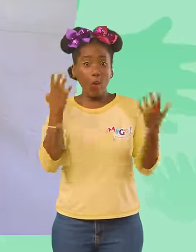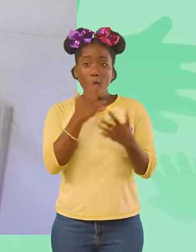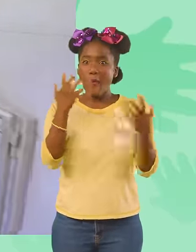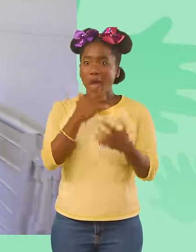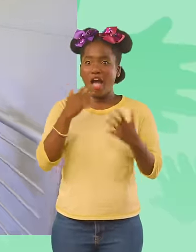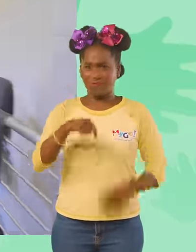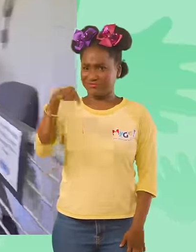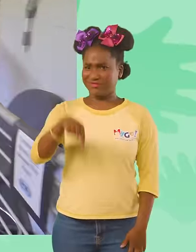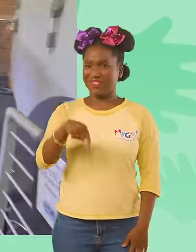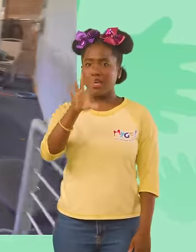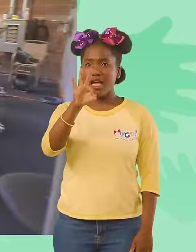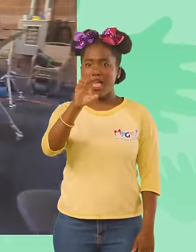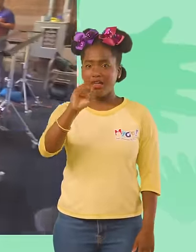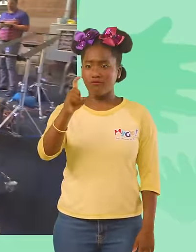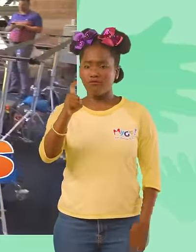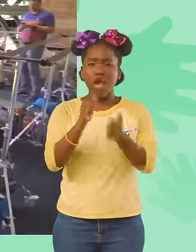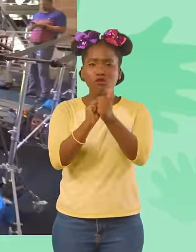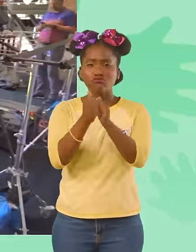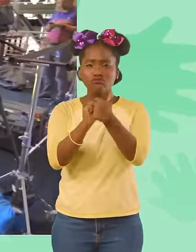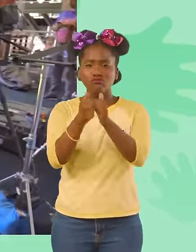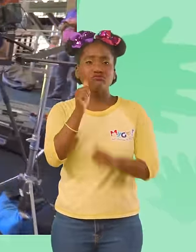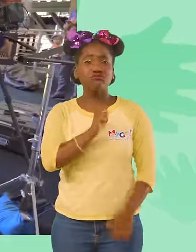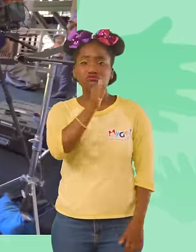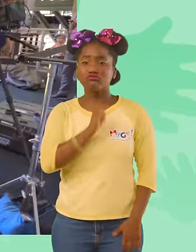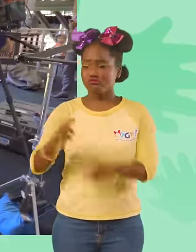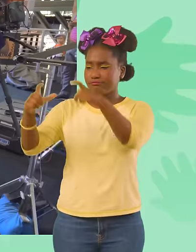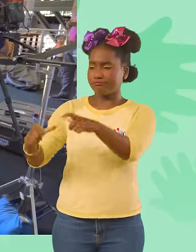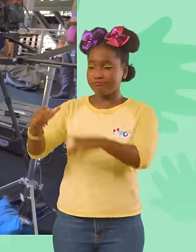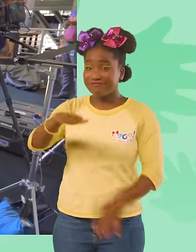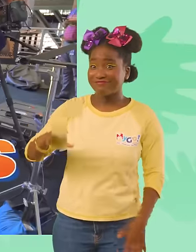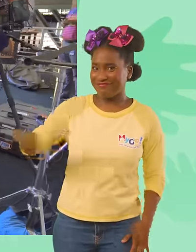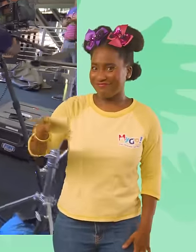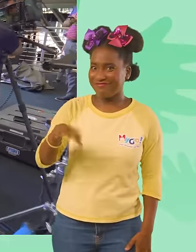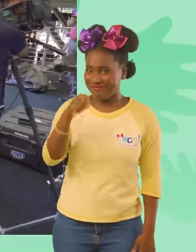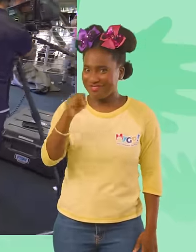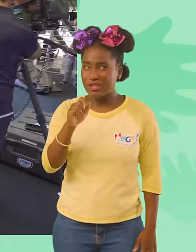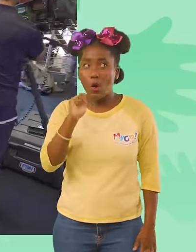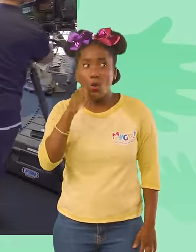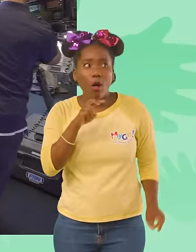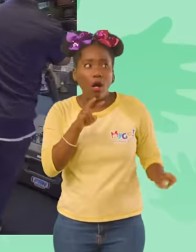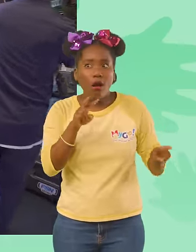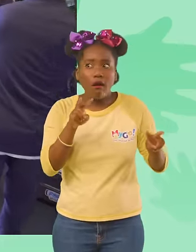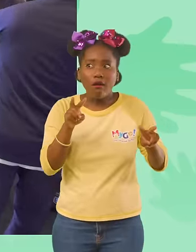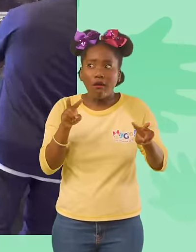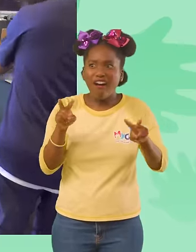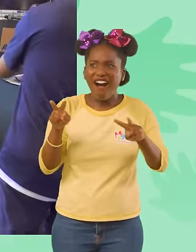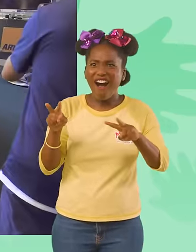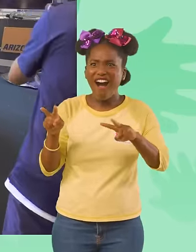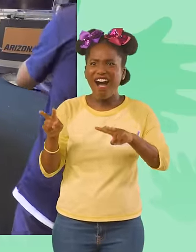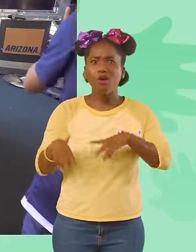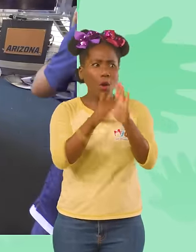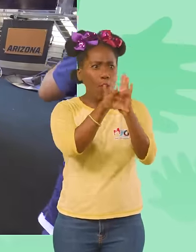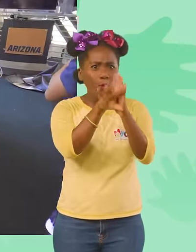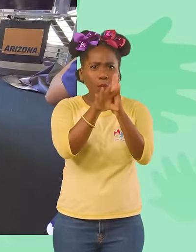Whoa. This is the Fox Sports Arizona set. Whoa. So cool. This is where they do